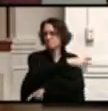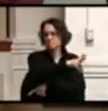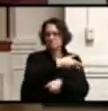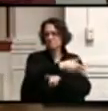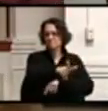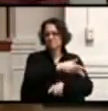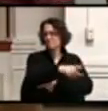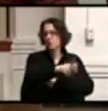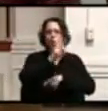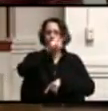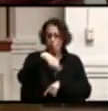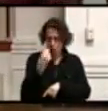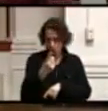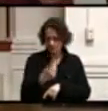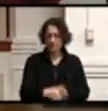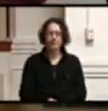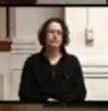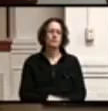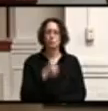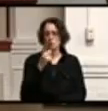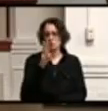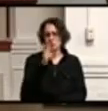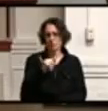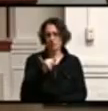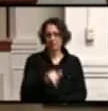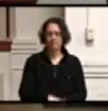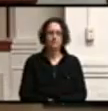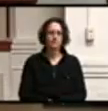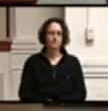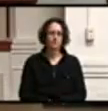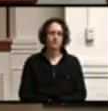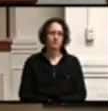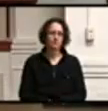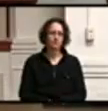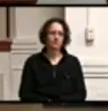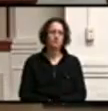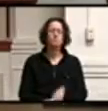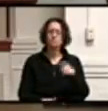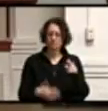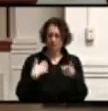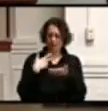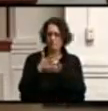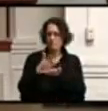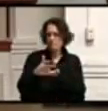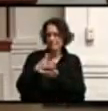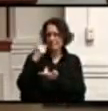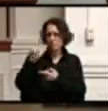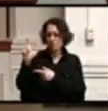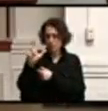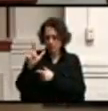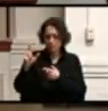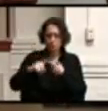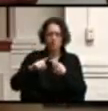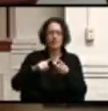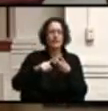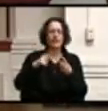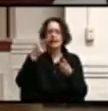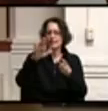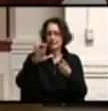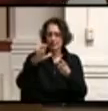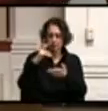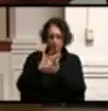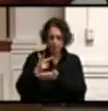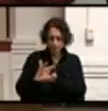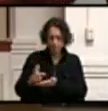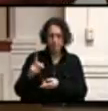So that's what we're looking at. You know, we also have parking for the library. We have the handicap parking space. There's